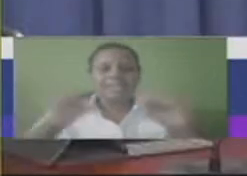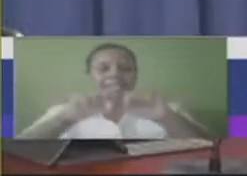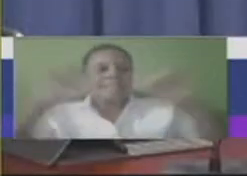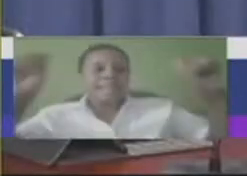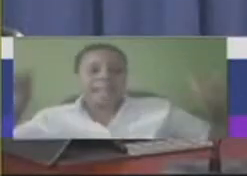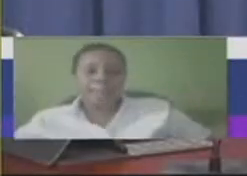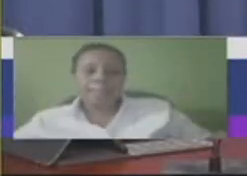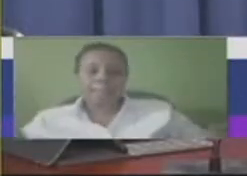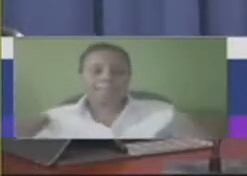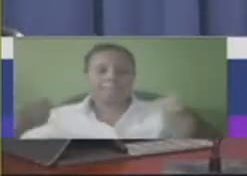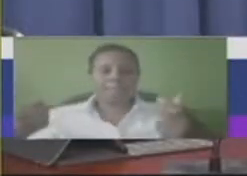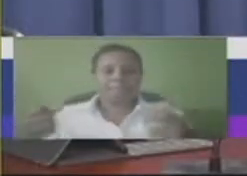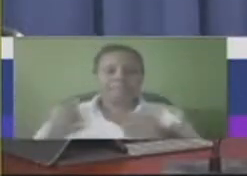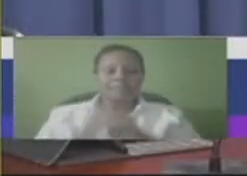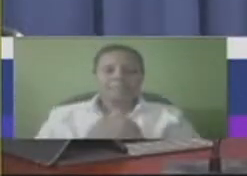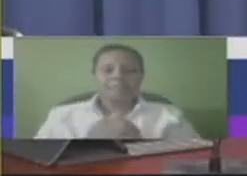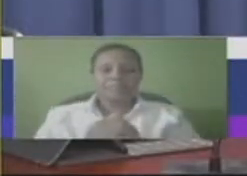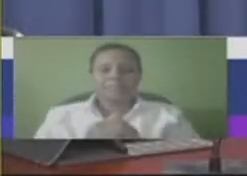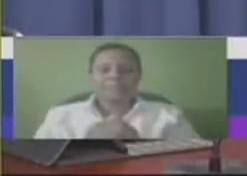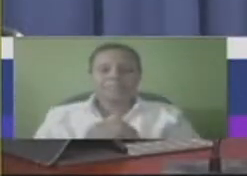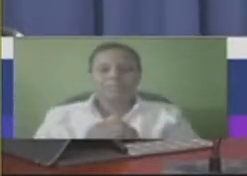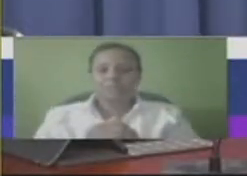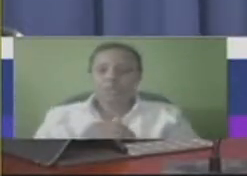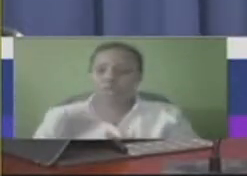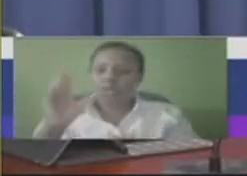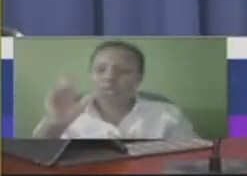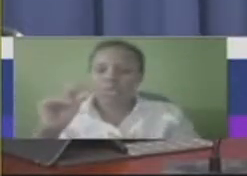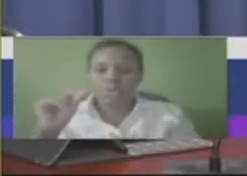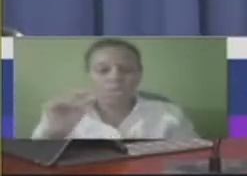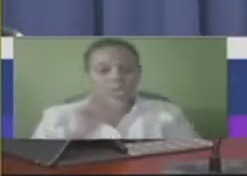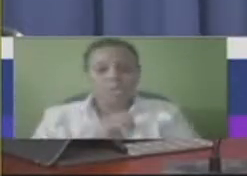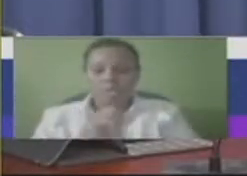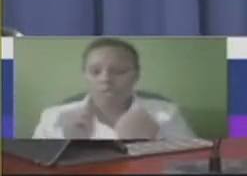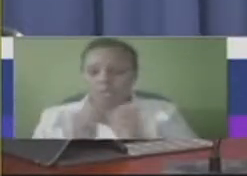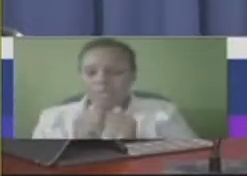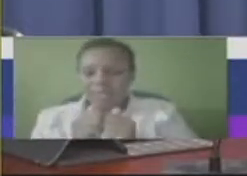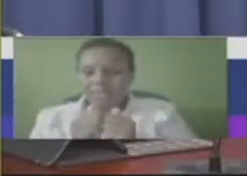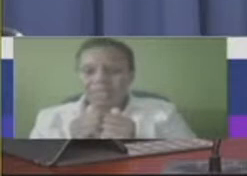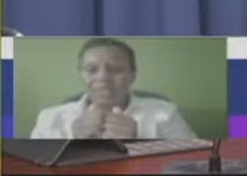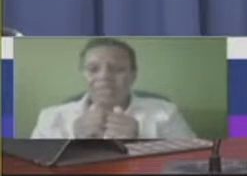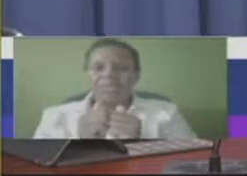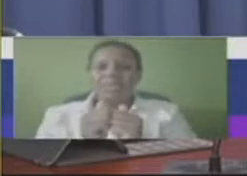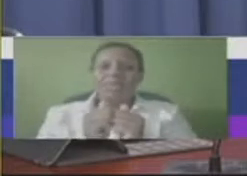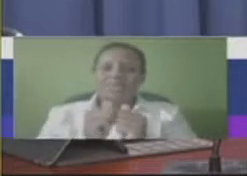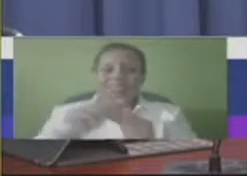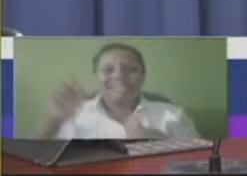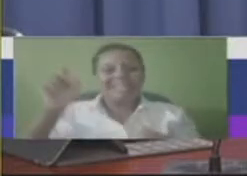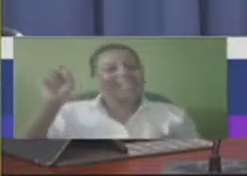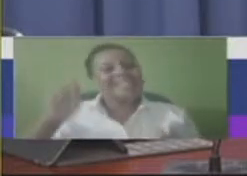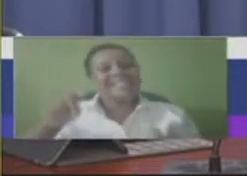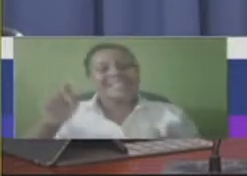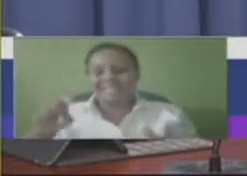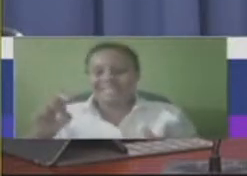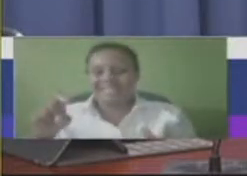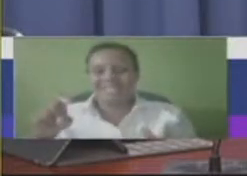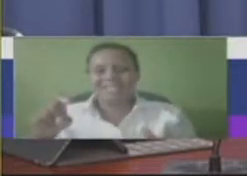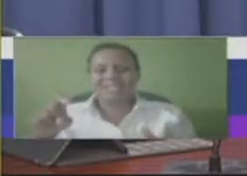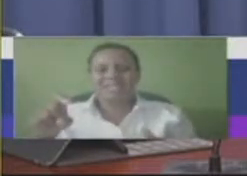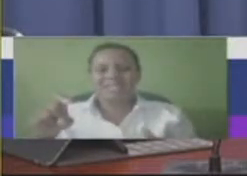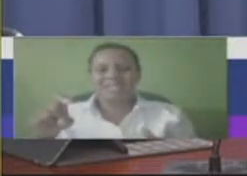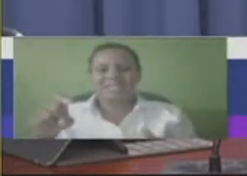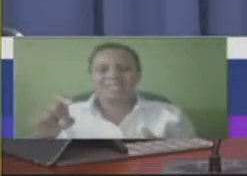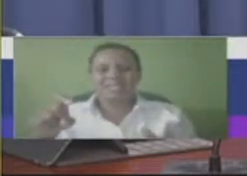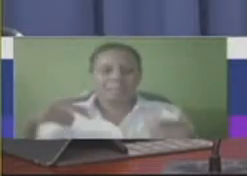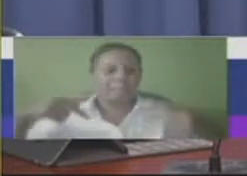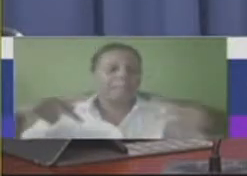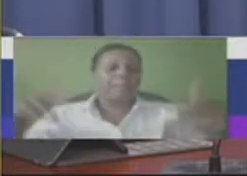Kajo. Whenever she requires, through the associations, permission to train, she writes to me,